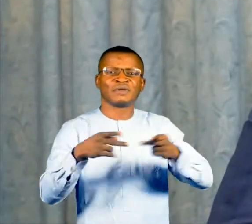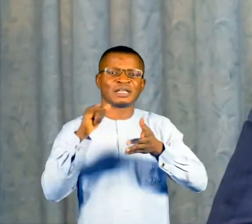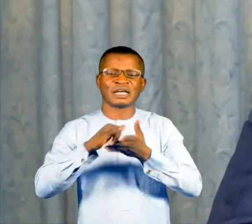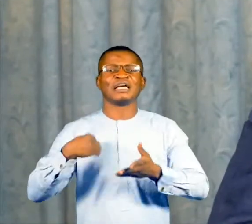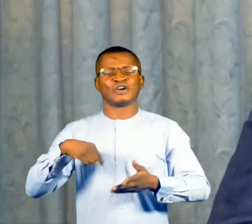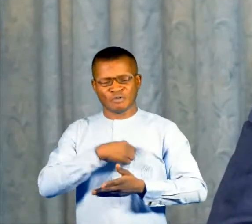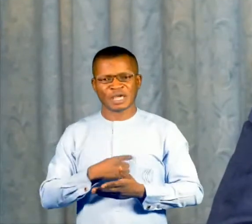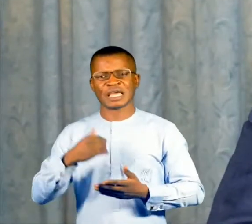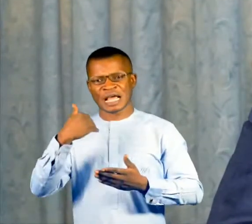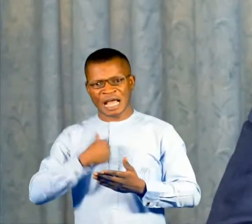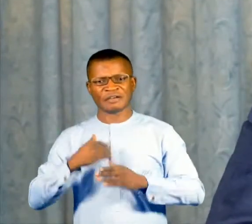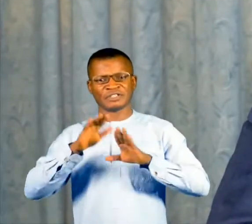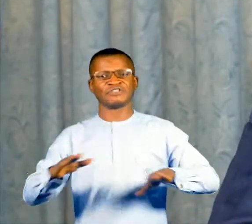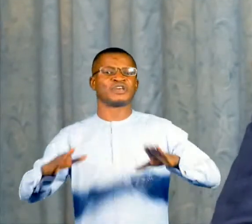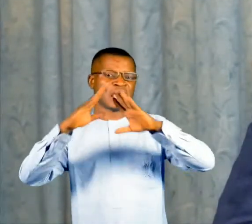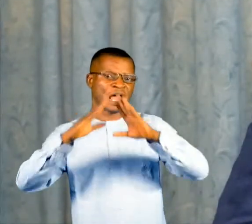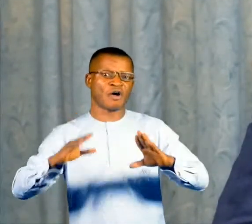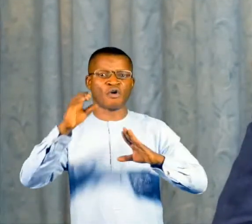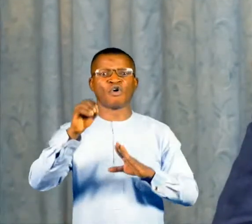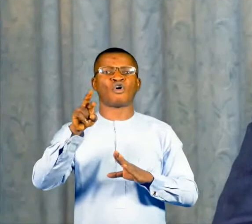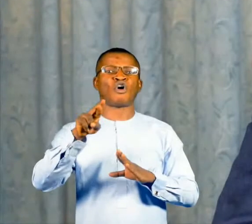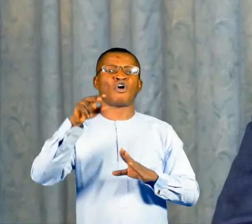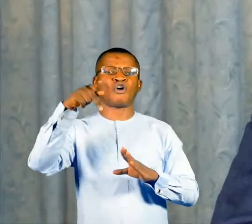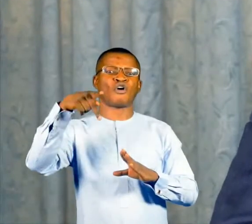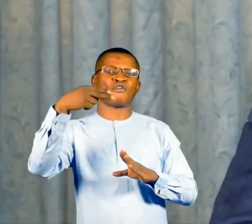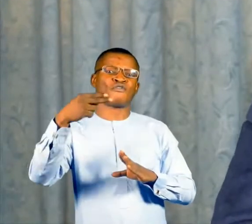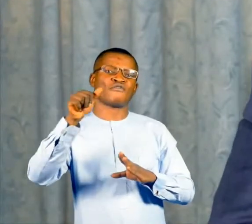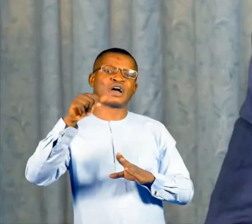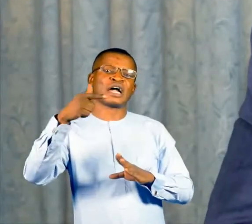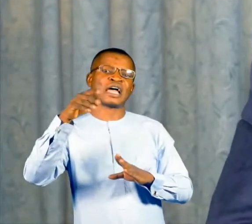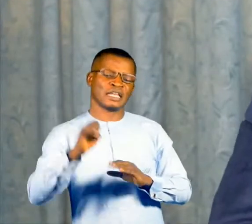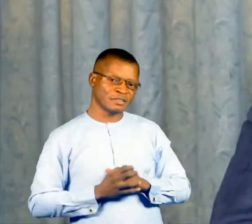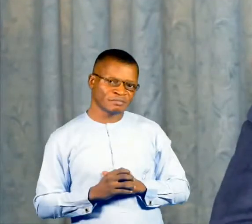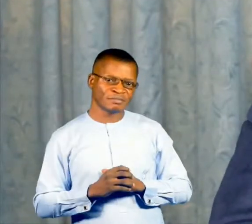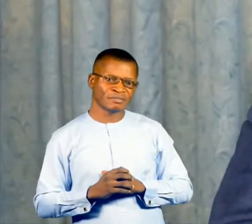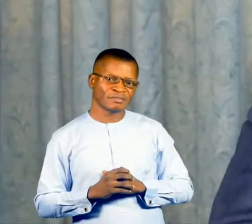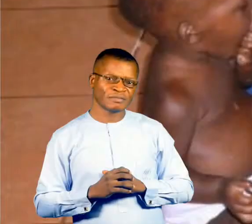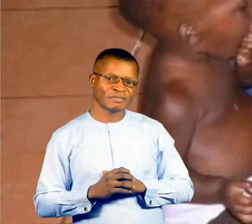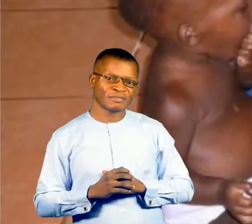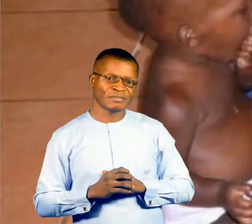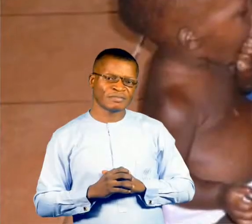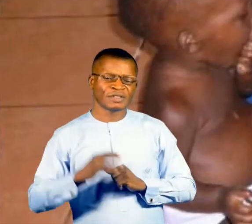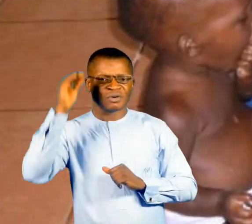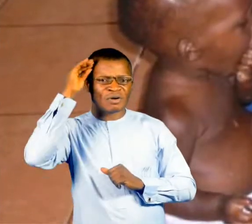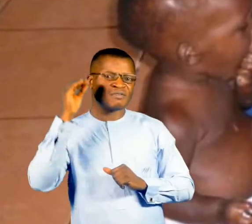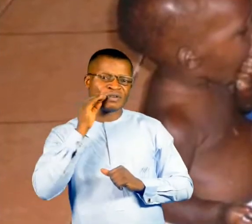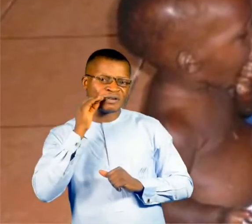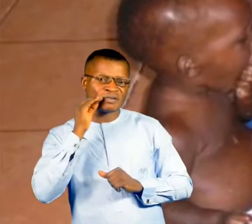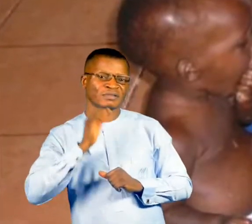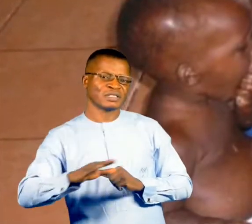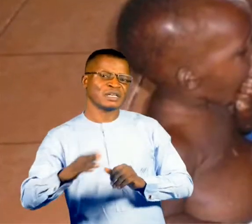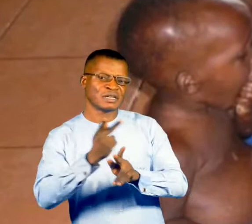working with some orphanages, begin to claim to be working with some state ministries of women affairs, that these children